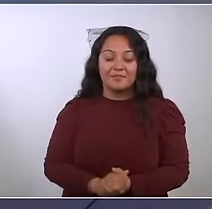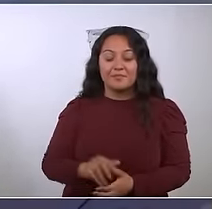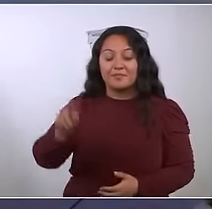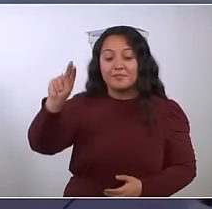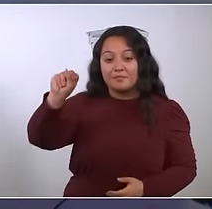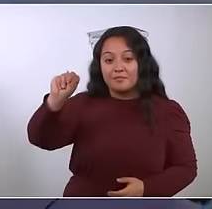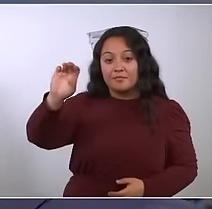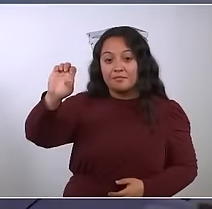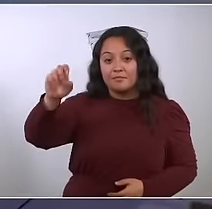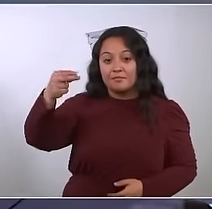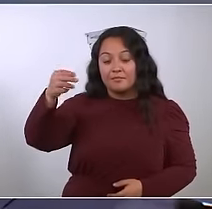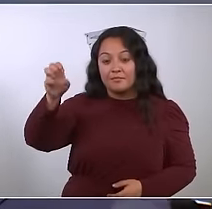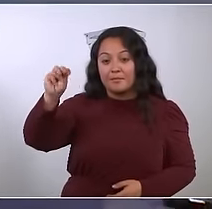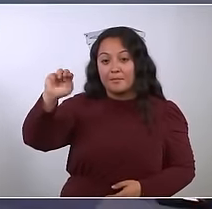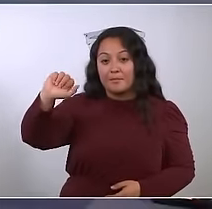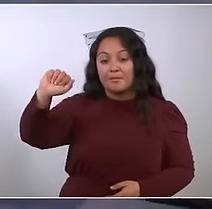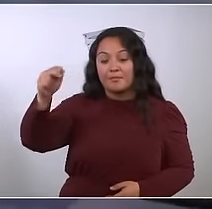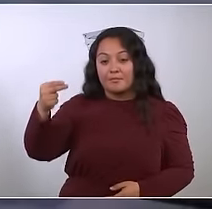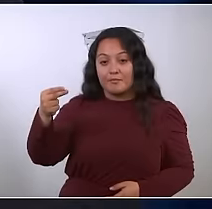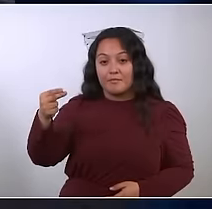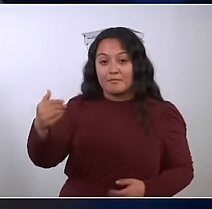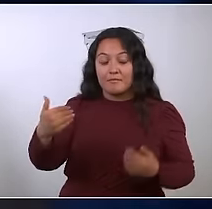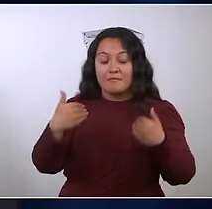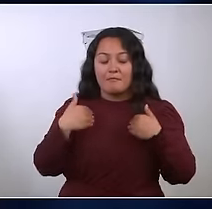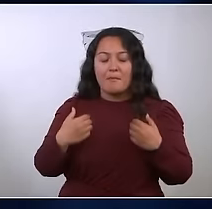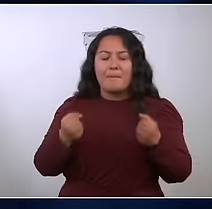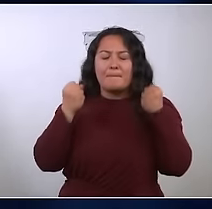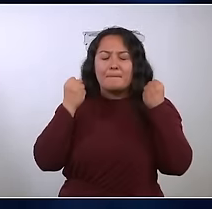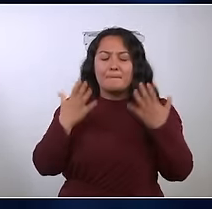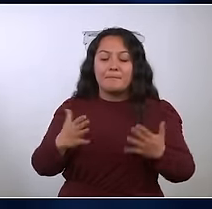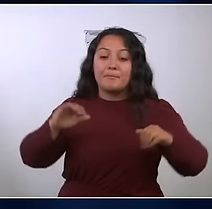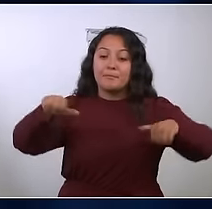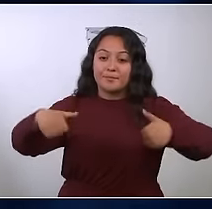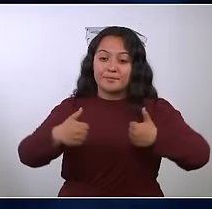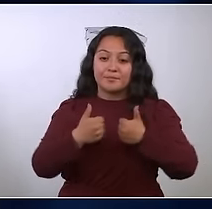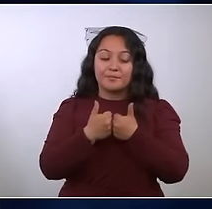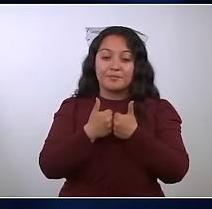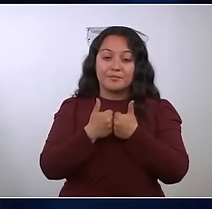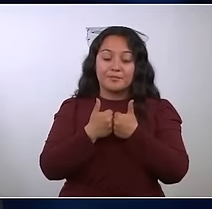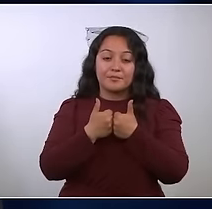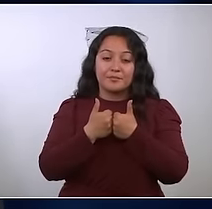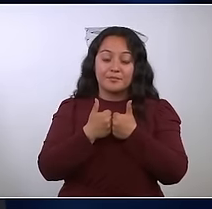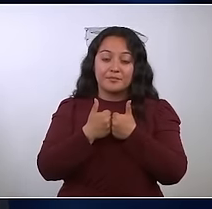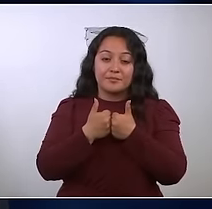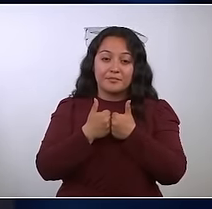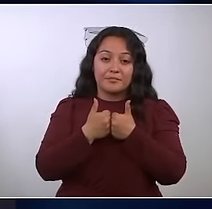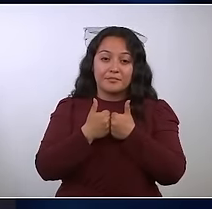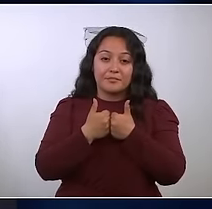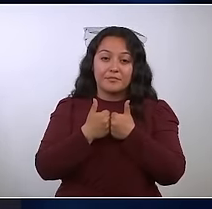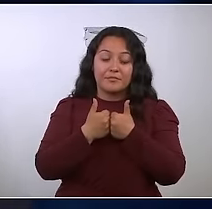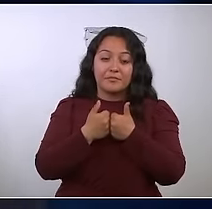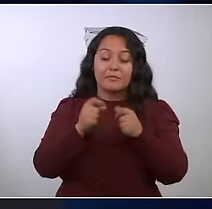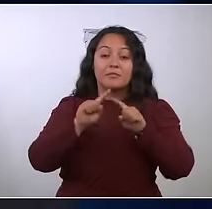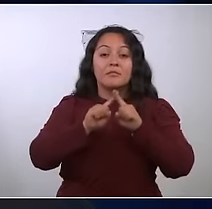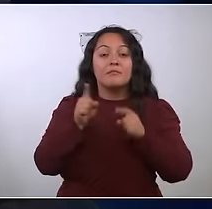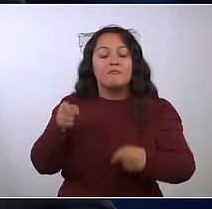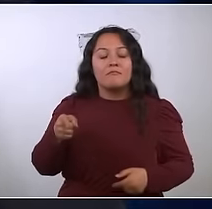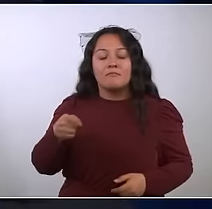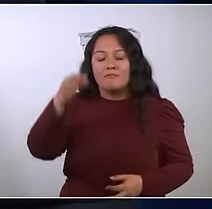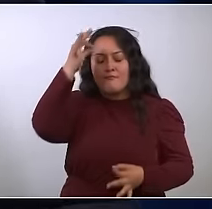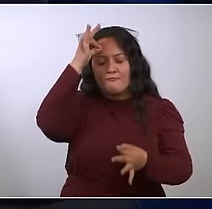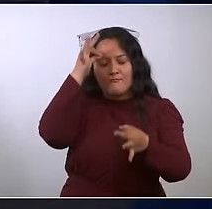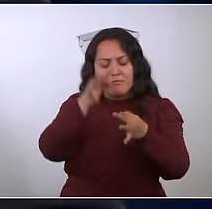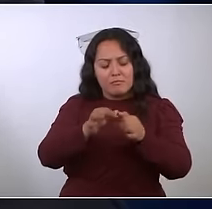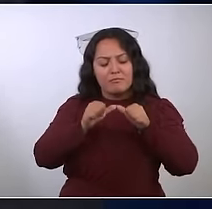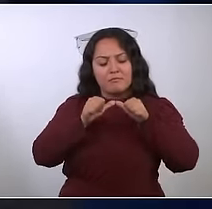Nehemiah was faced with enormous obstacles. Nehemiah se encontró con obstáculos enormes. But he had an unwavering faith in